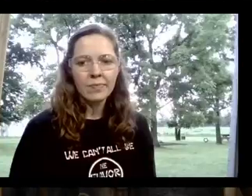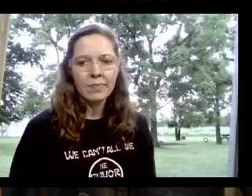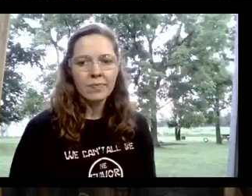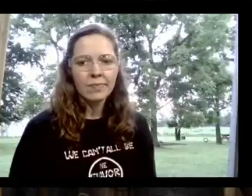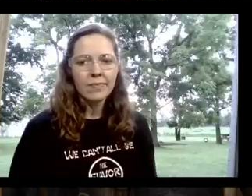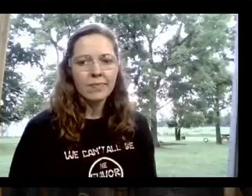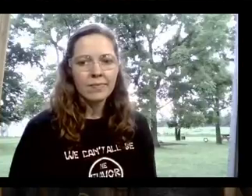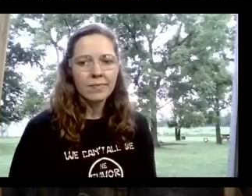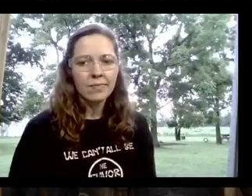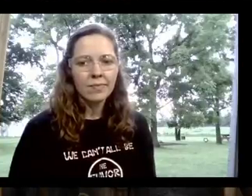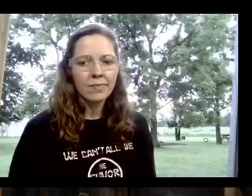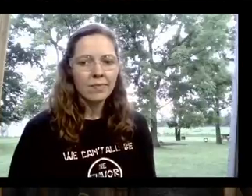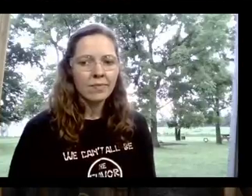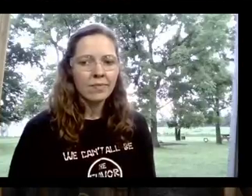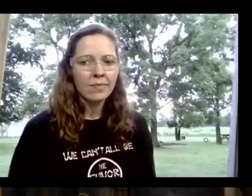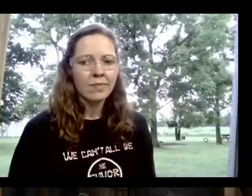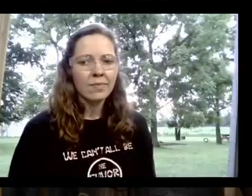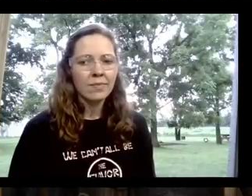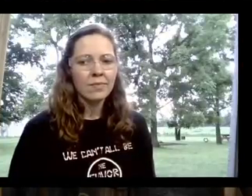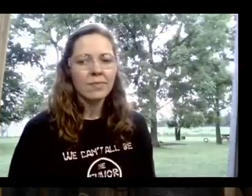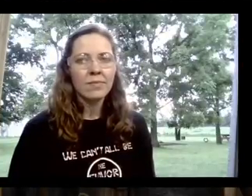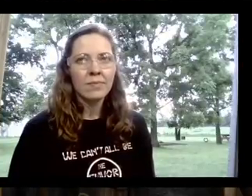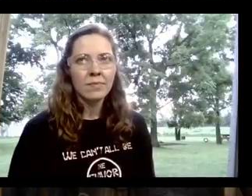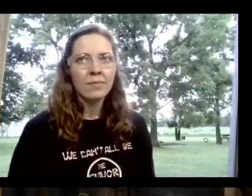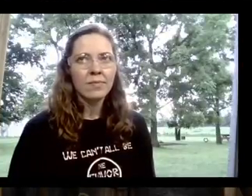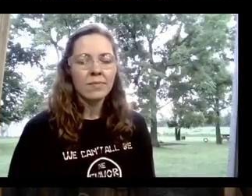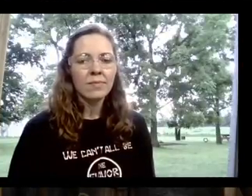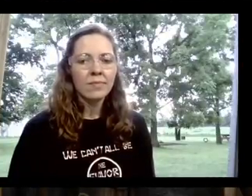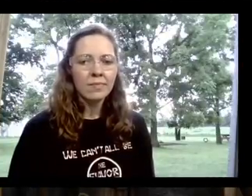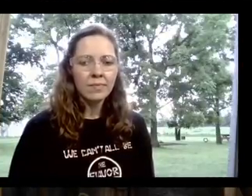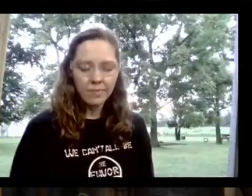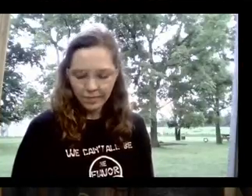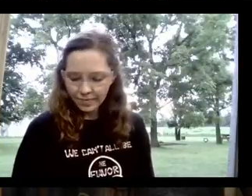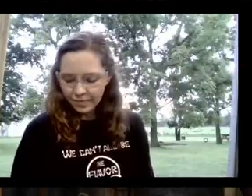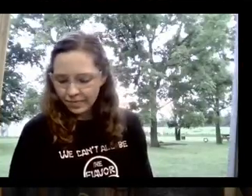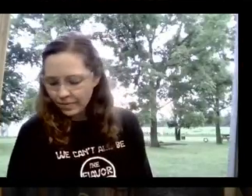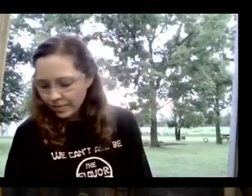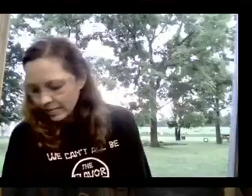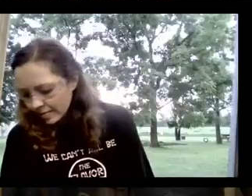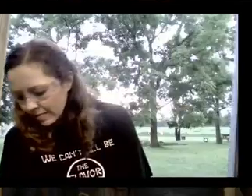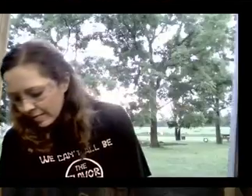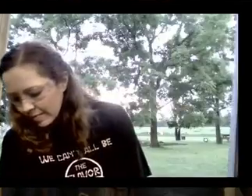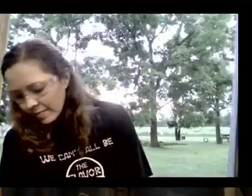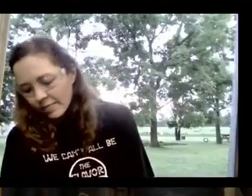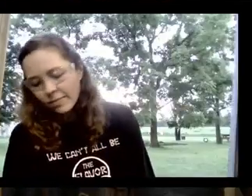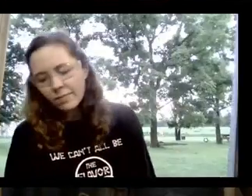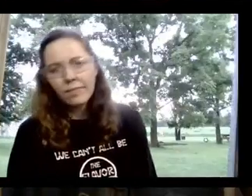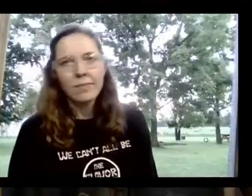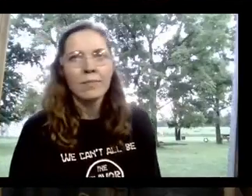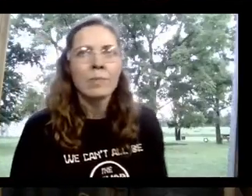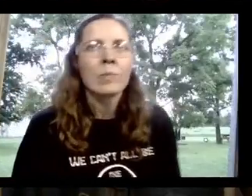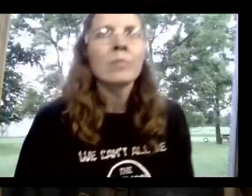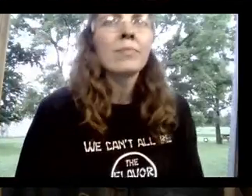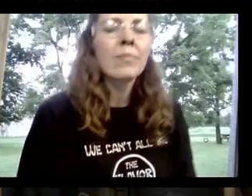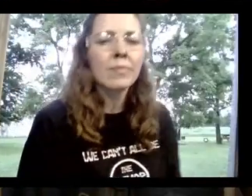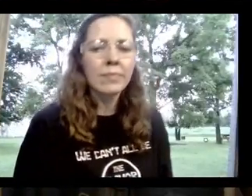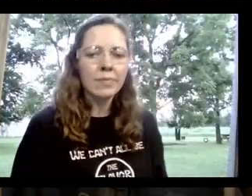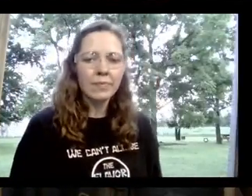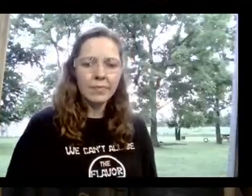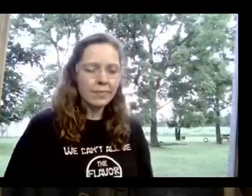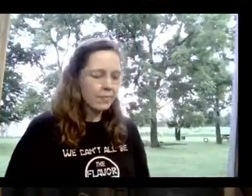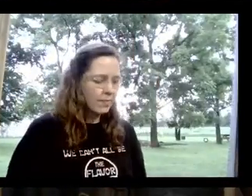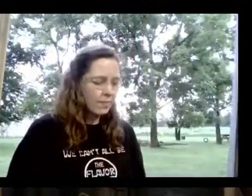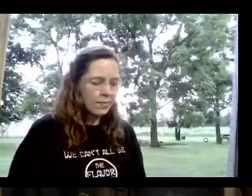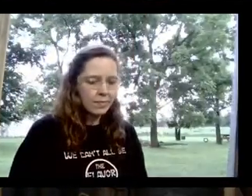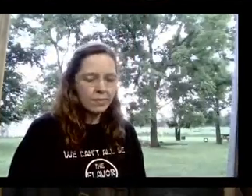hand filing to do. I've got a lot of engraving and a lot of chasing work to do on it after basically